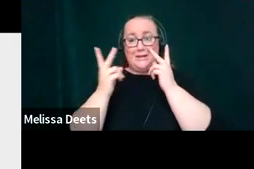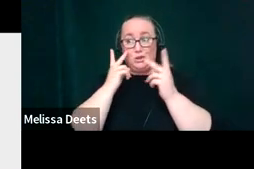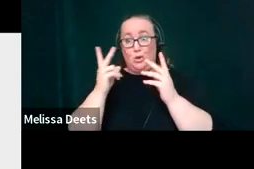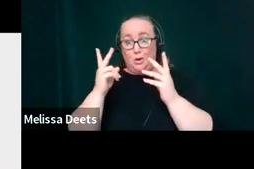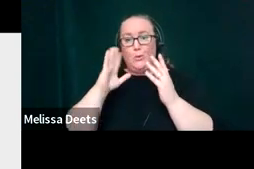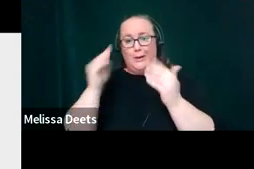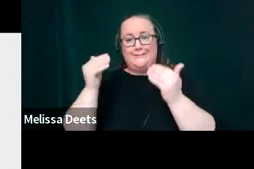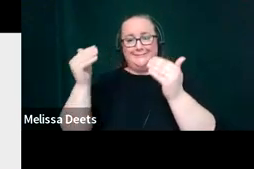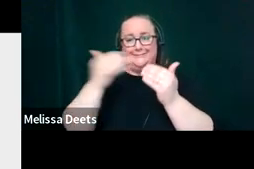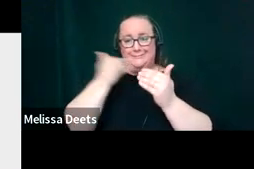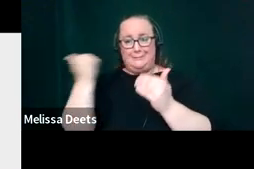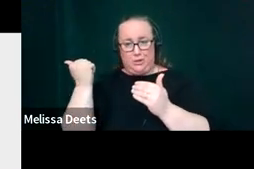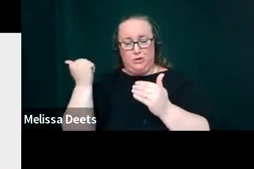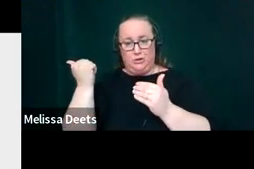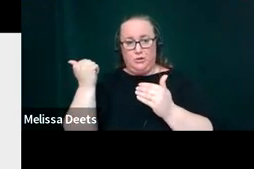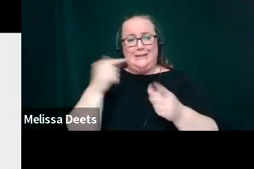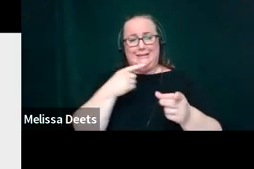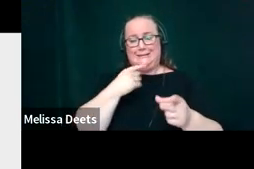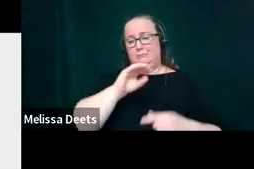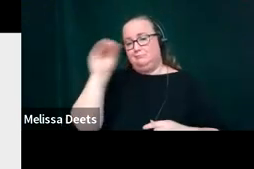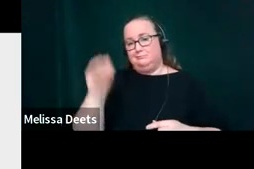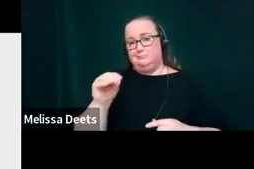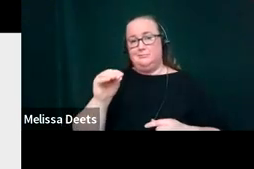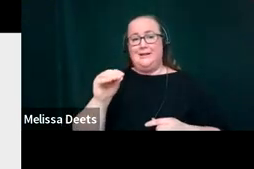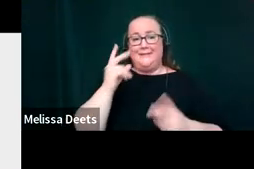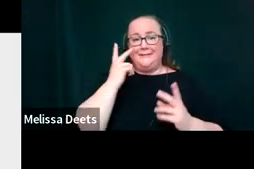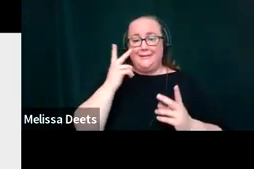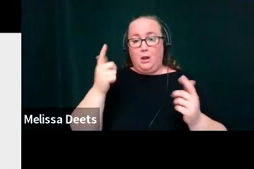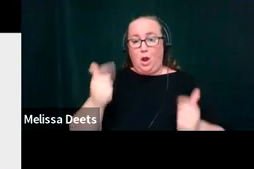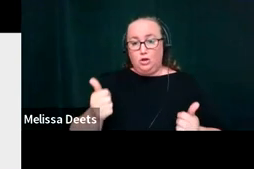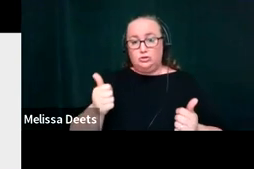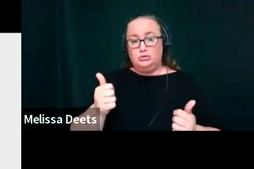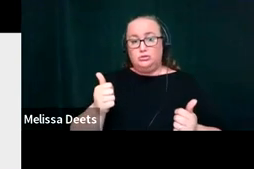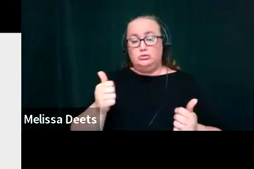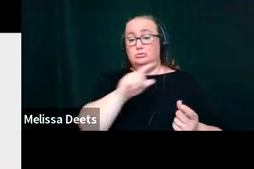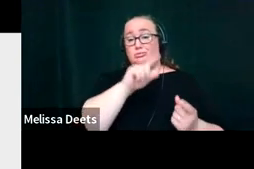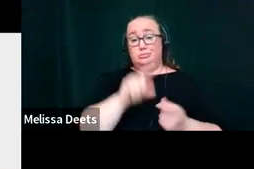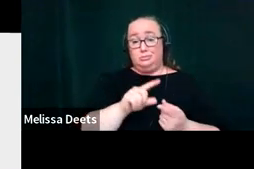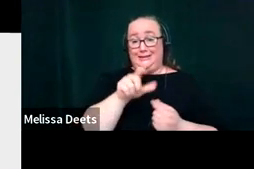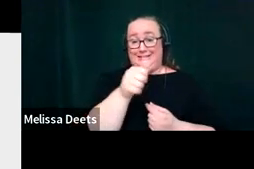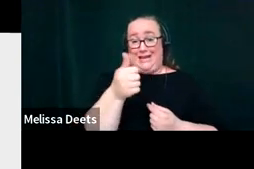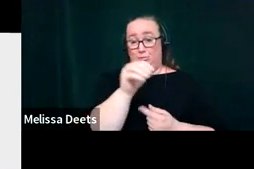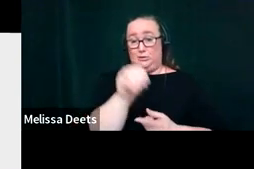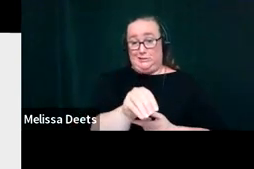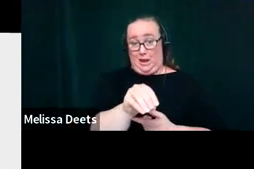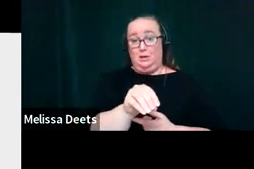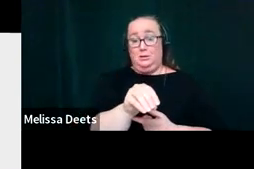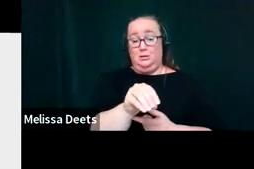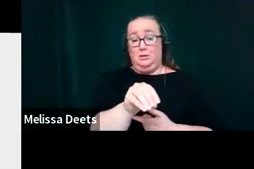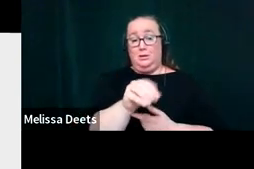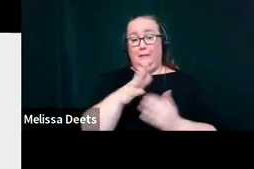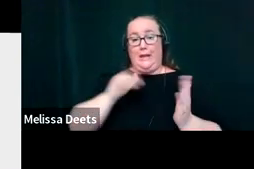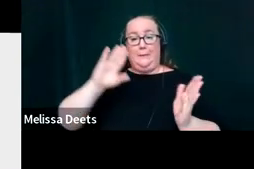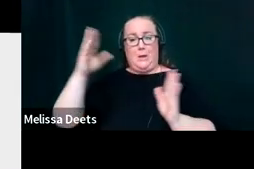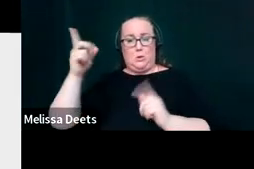they specifically said that the rate of visual field loss was decreased by 10% in those who had an additional